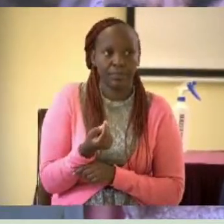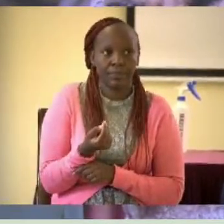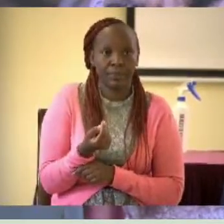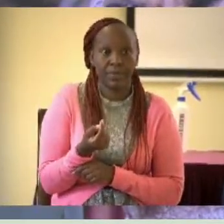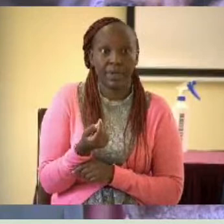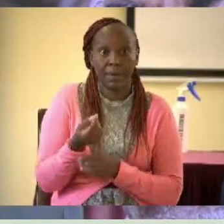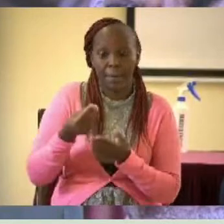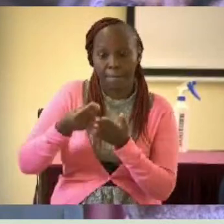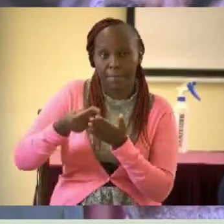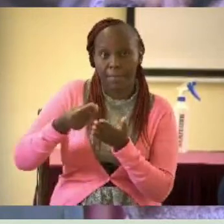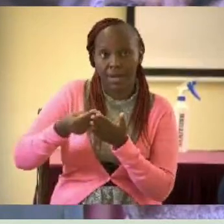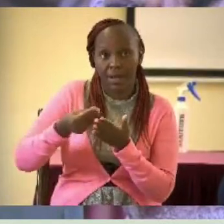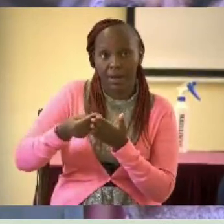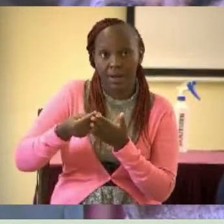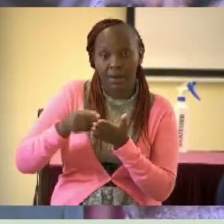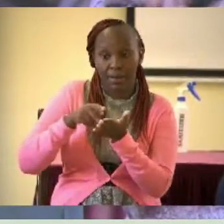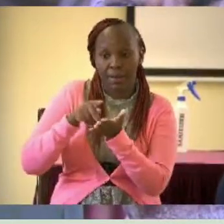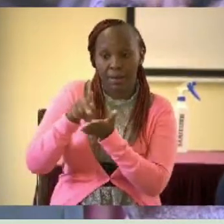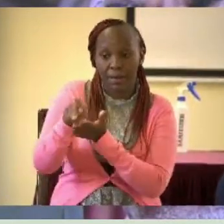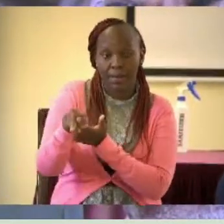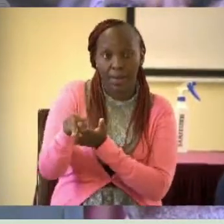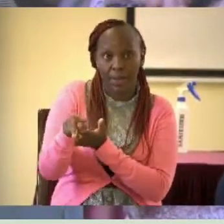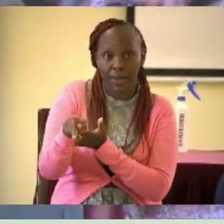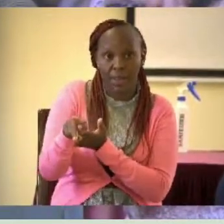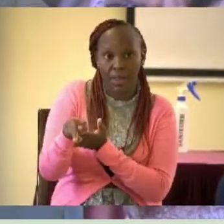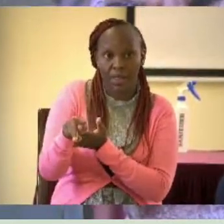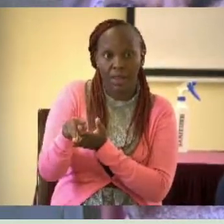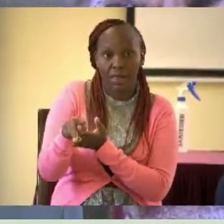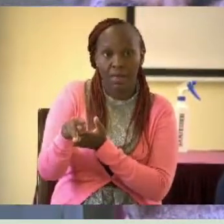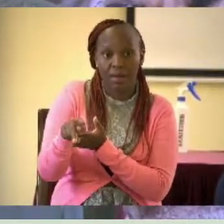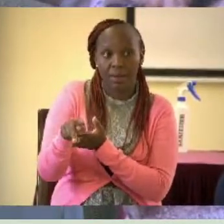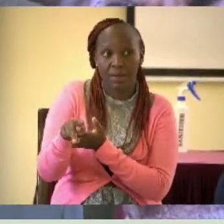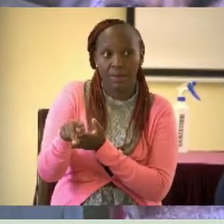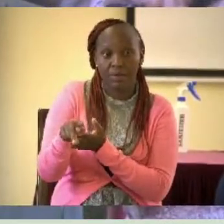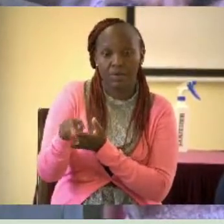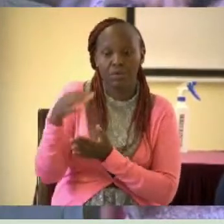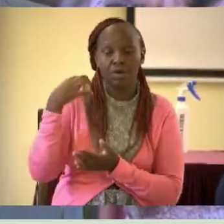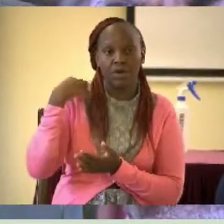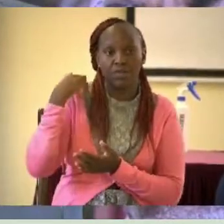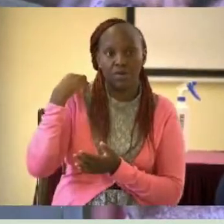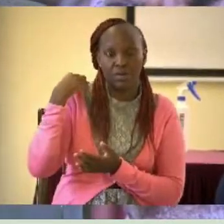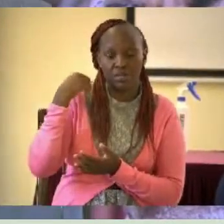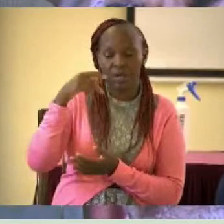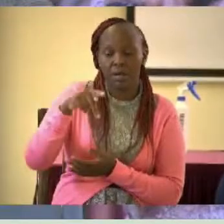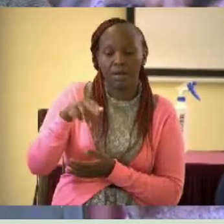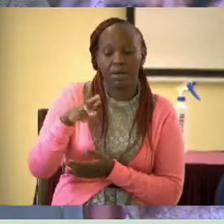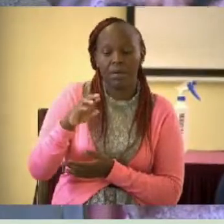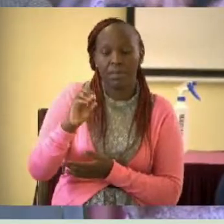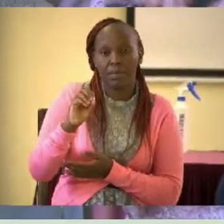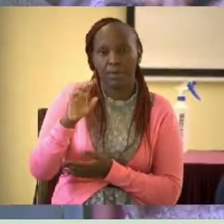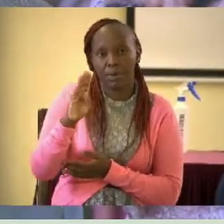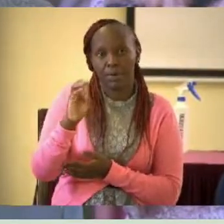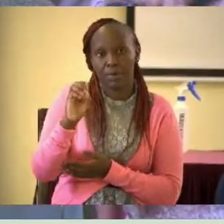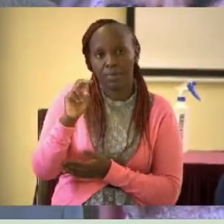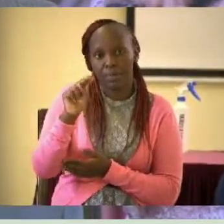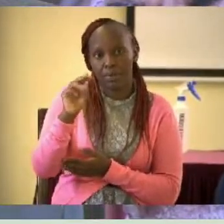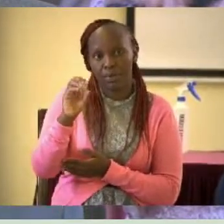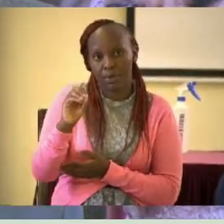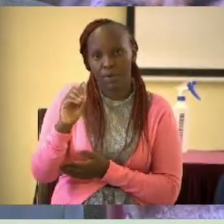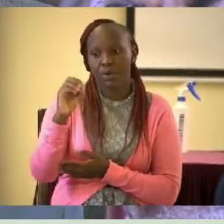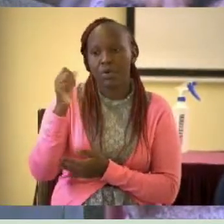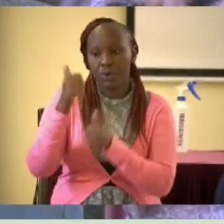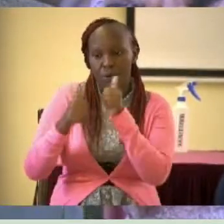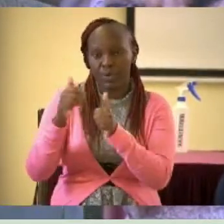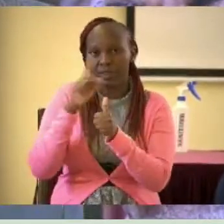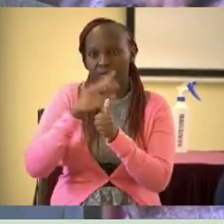fee that we pay to our pro bono advocates, which we have enlisted in our schemes.